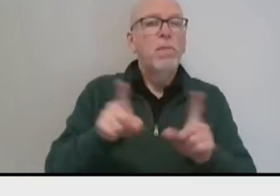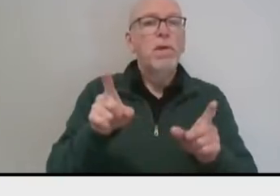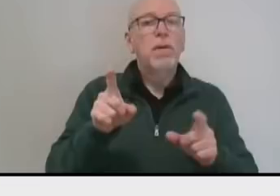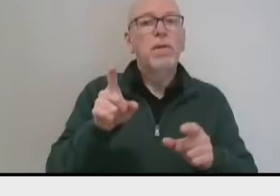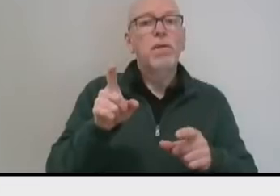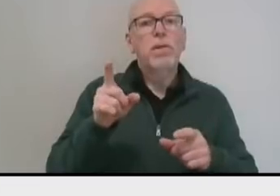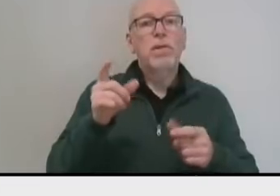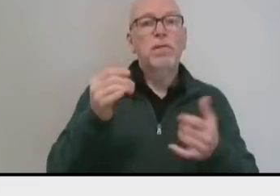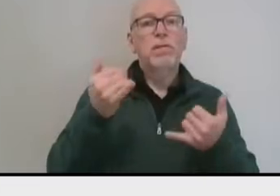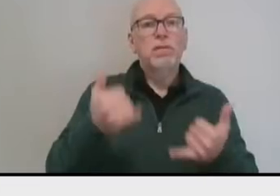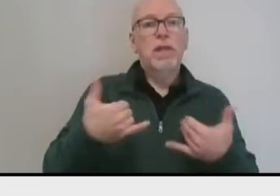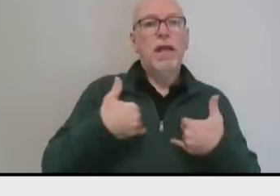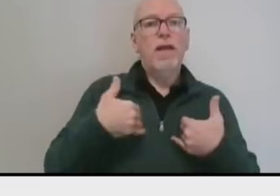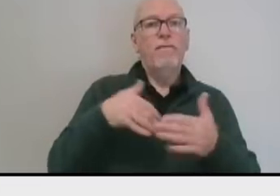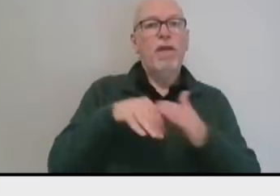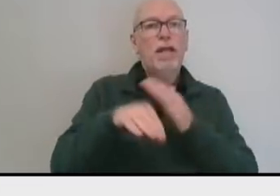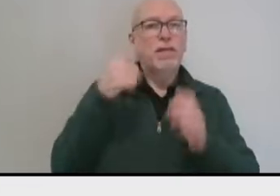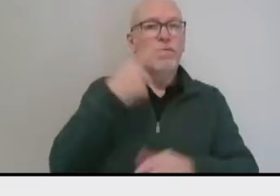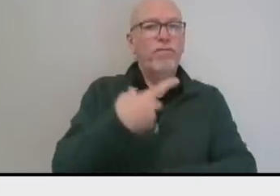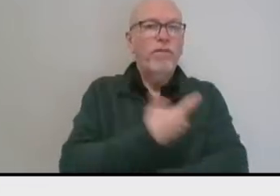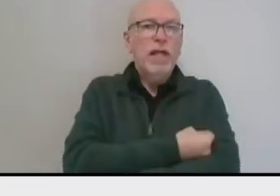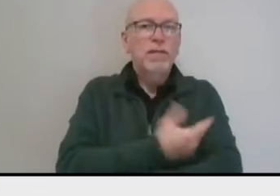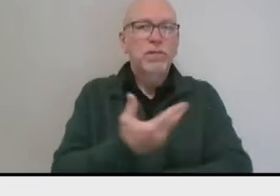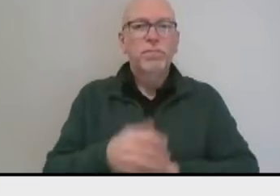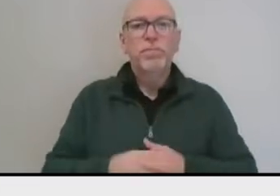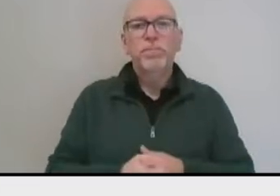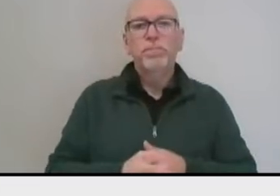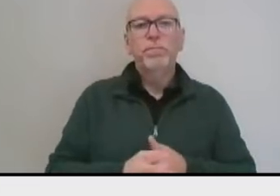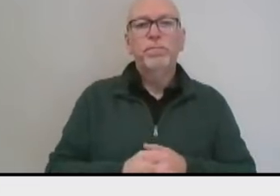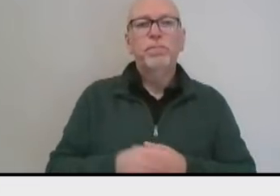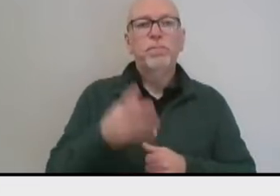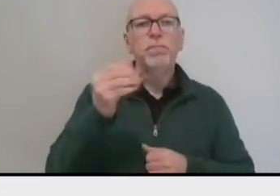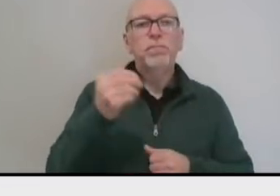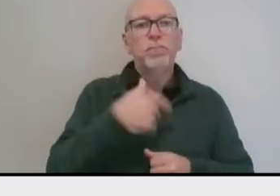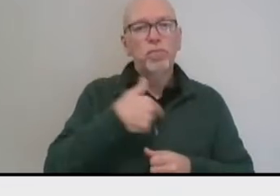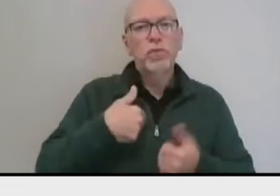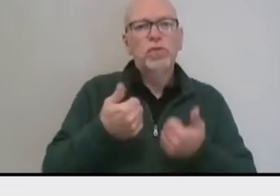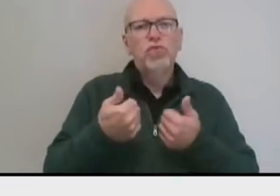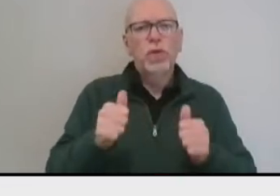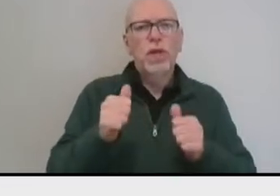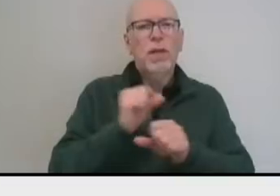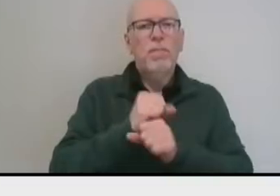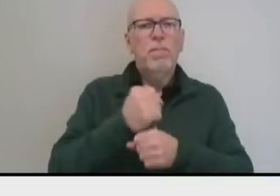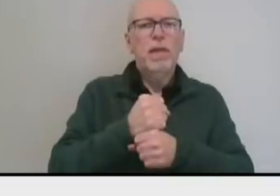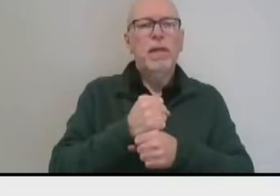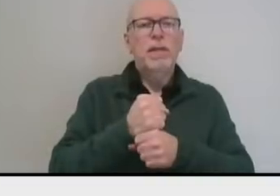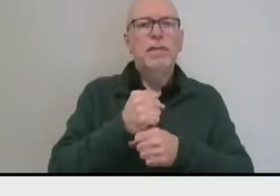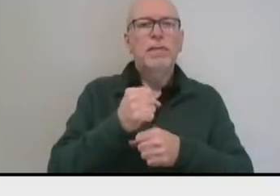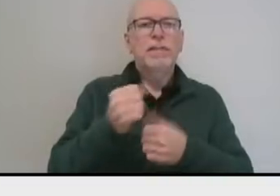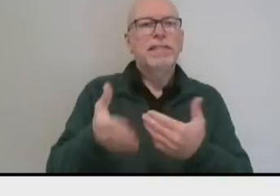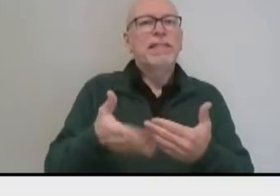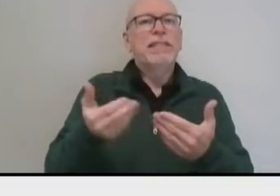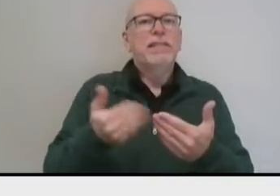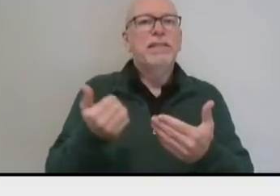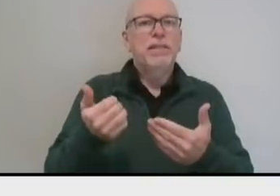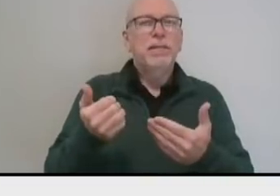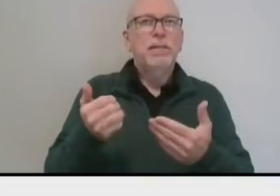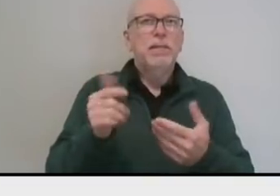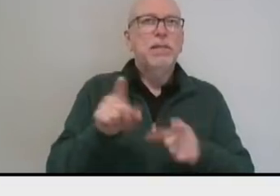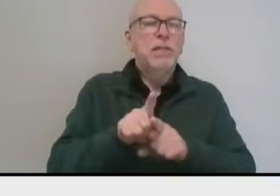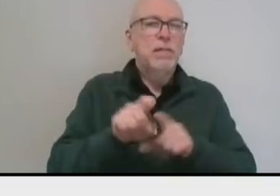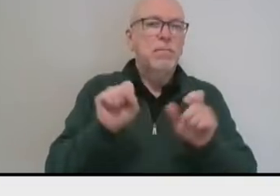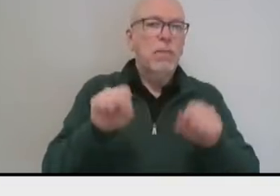have access to a vaccination. And we've tried to make that as easy as